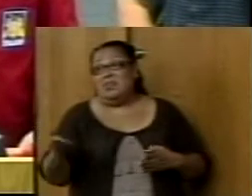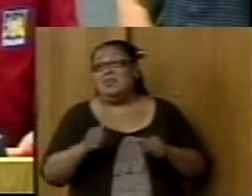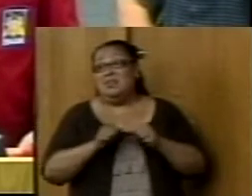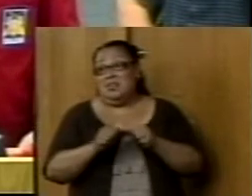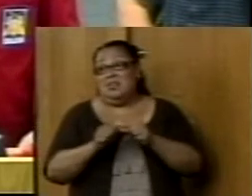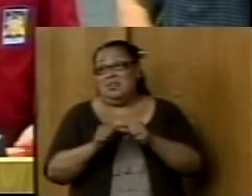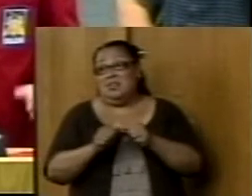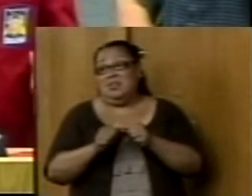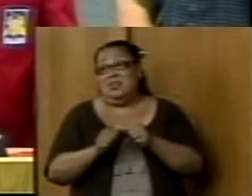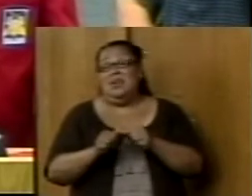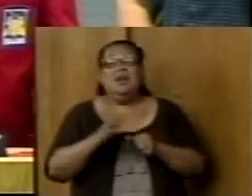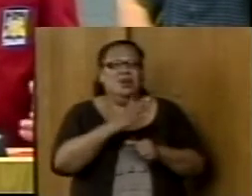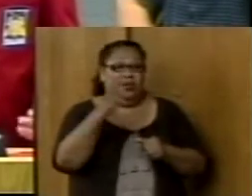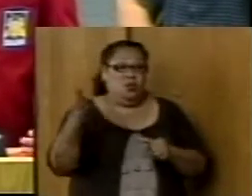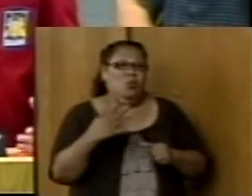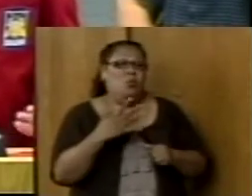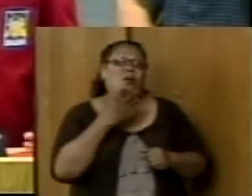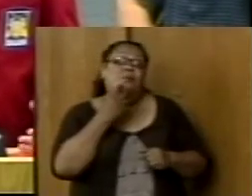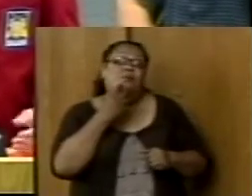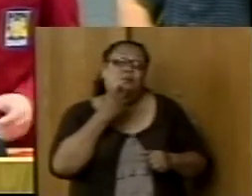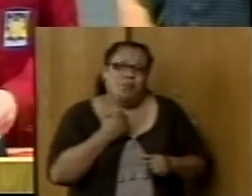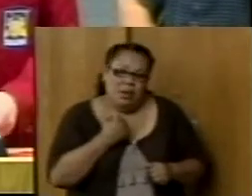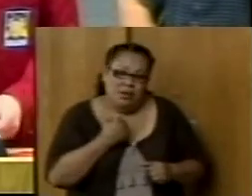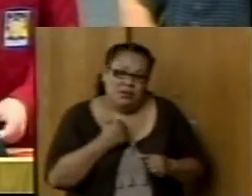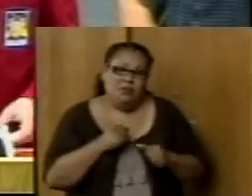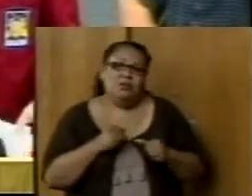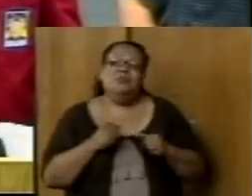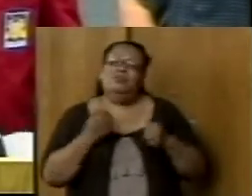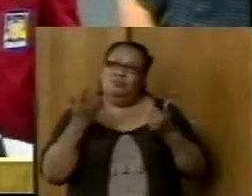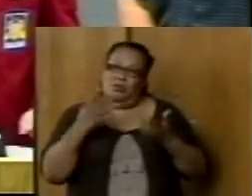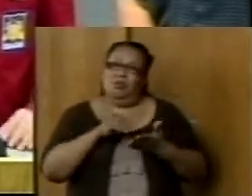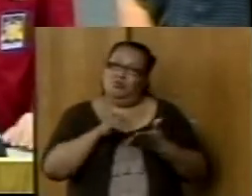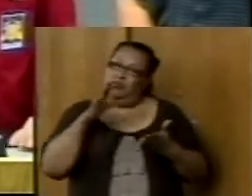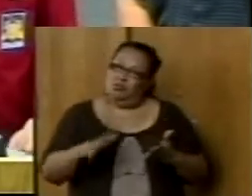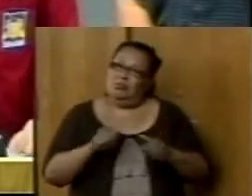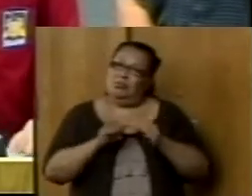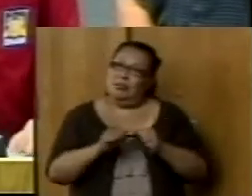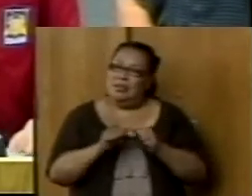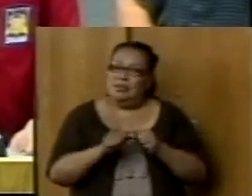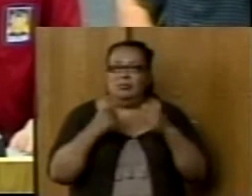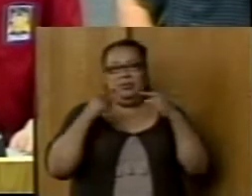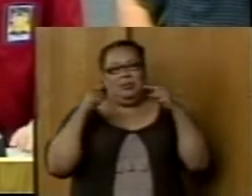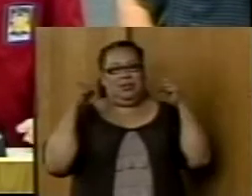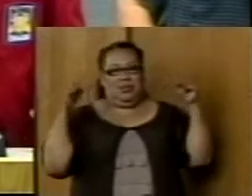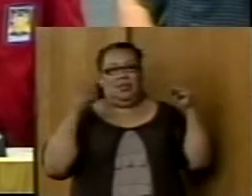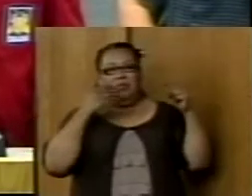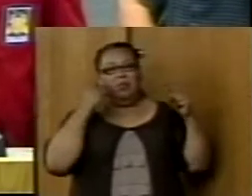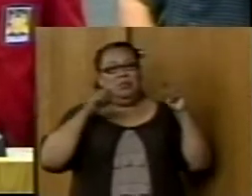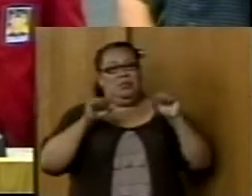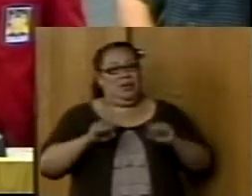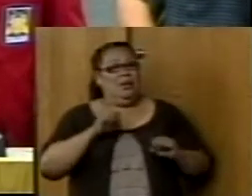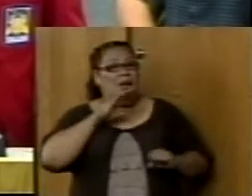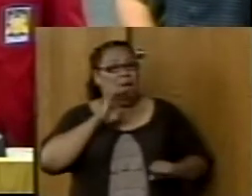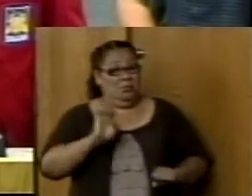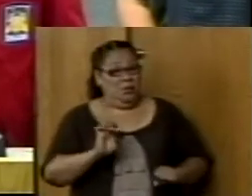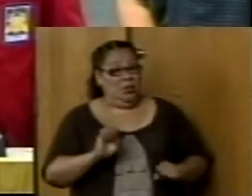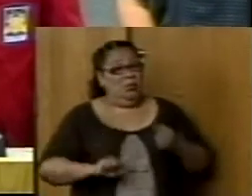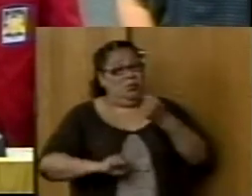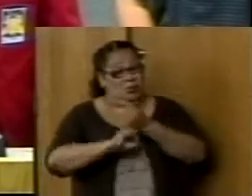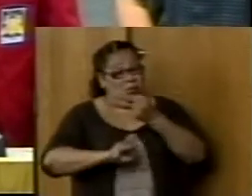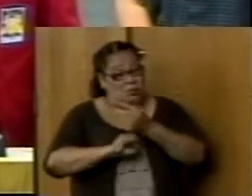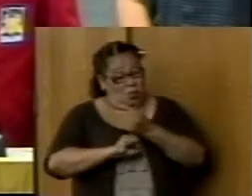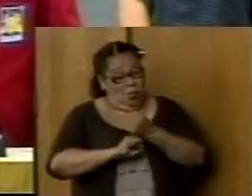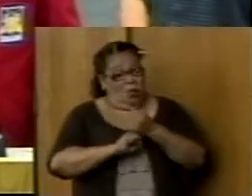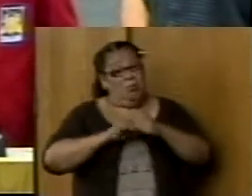remained consistent is you all's passion to ensure that students remain successful and the best that they can be. Through the support of my advisor,